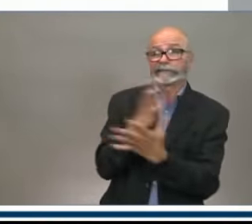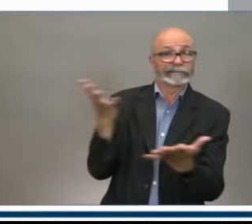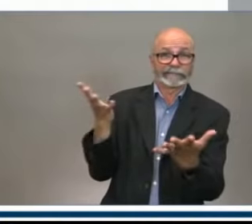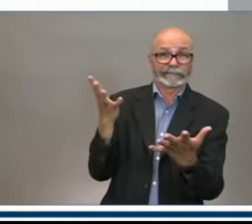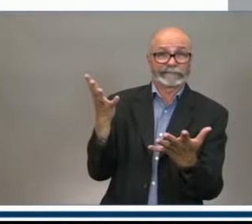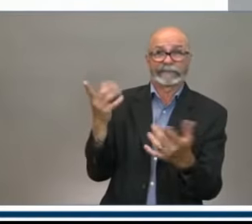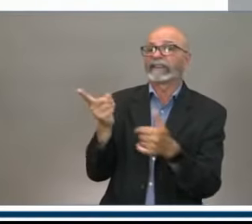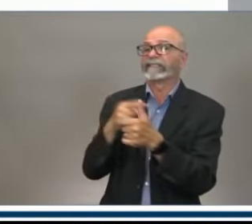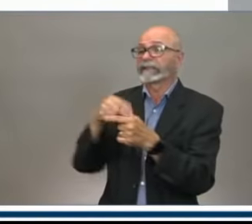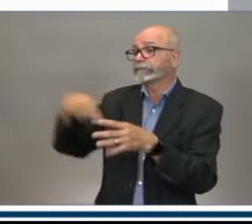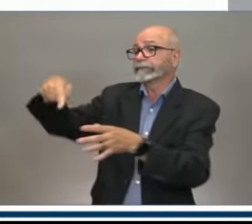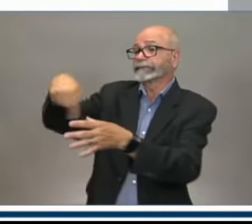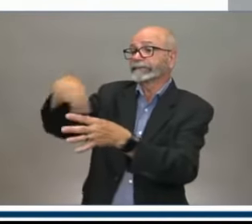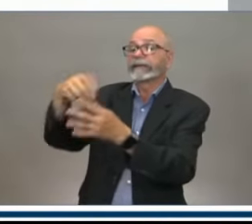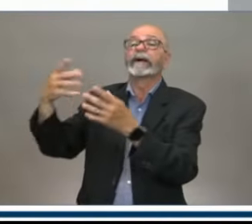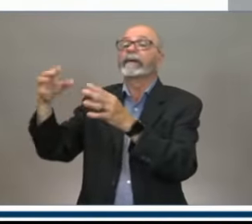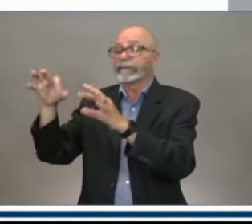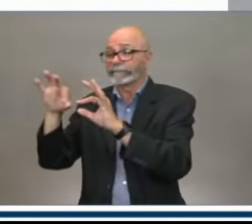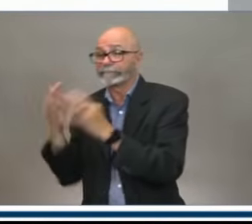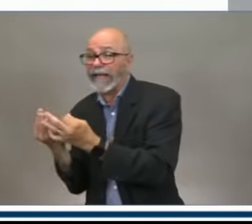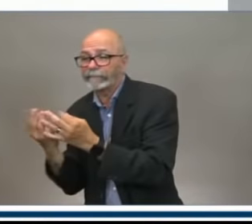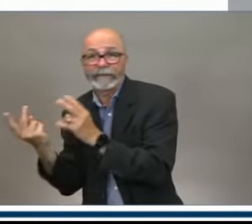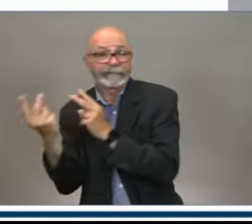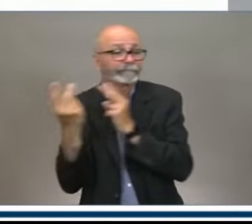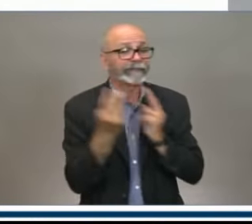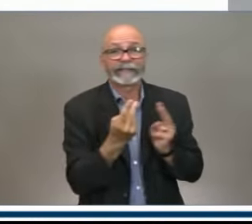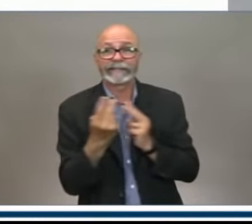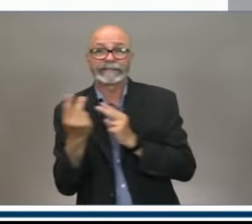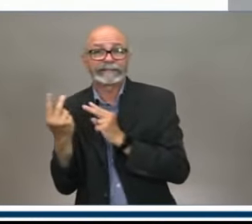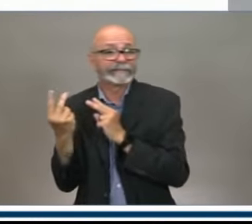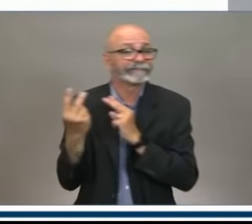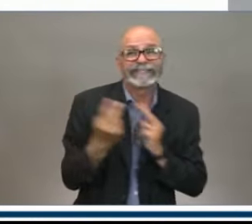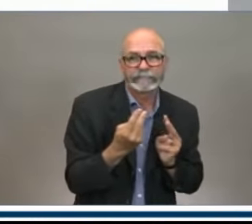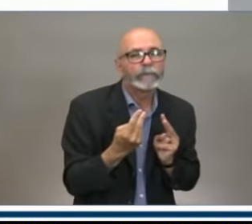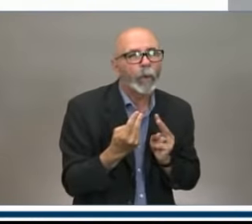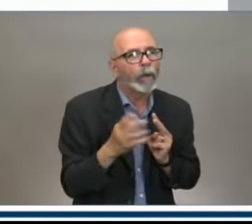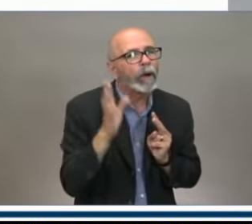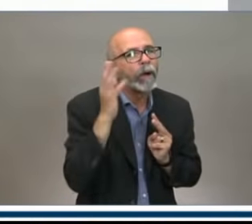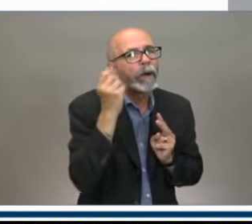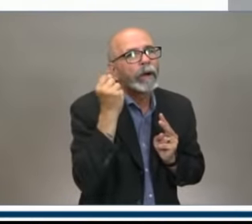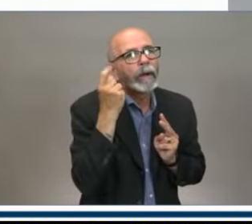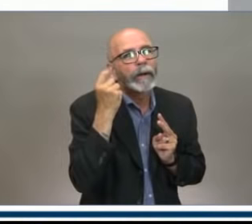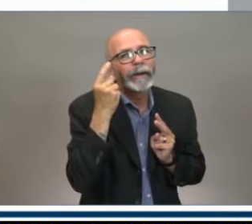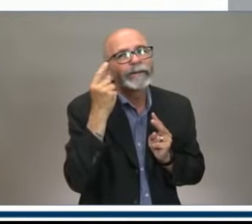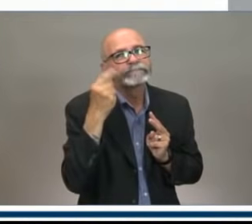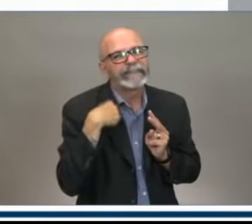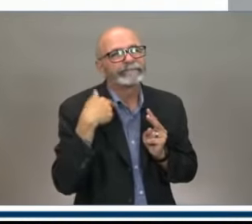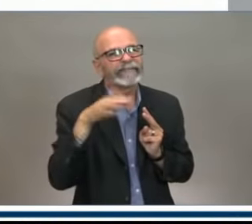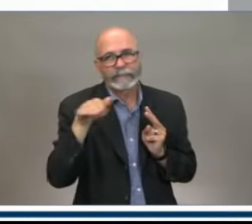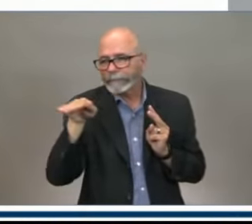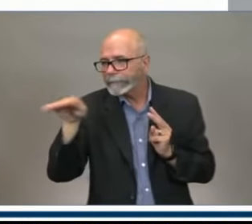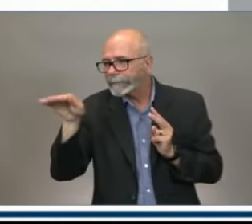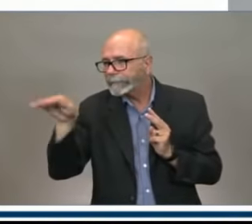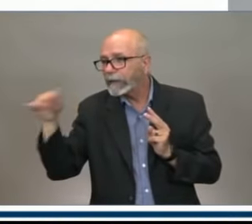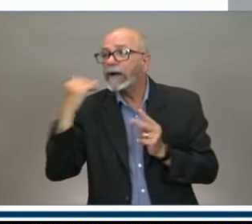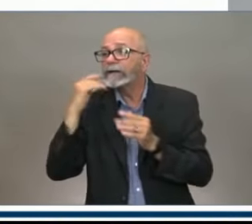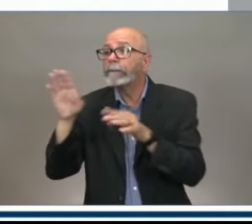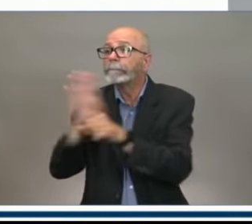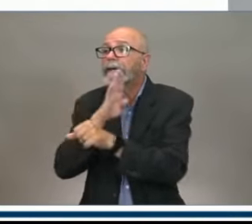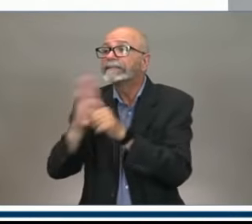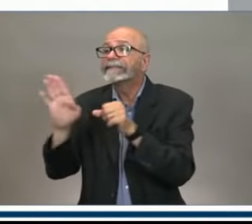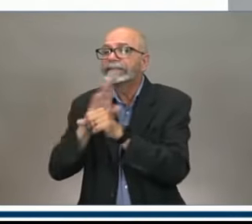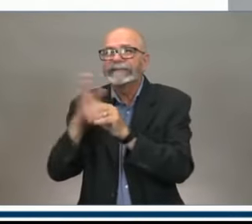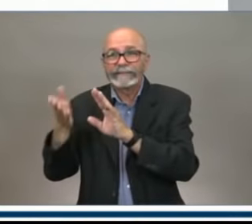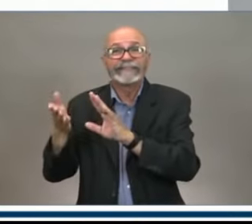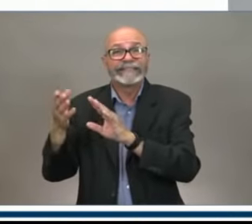know that I've said this previously, that we opened up a large number of businesses on Friday, all of which